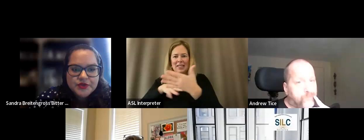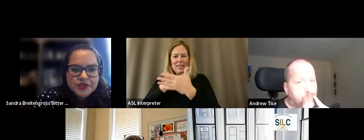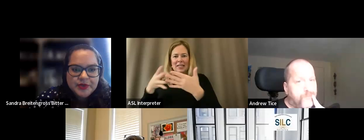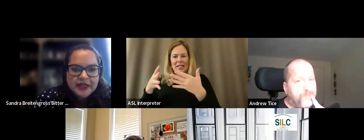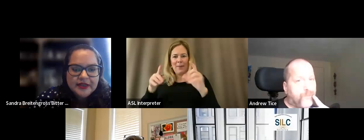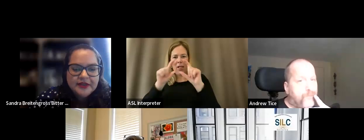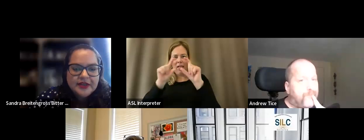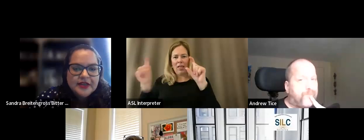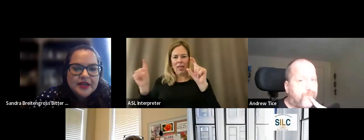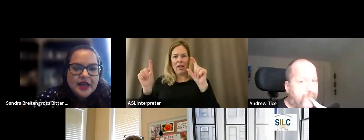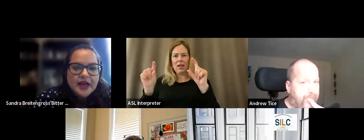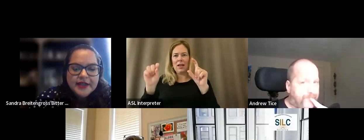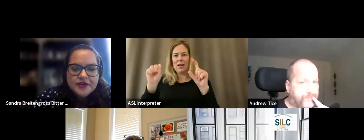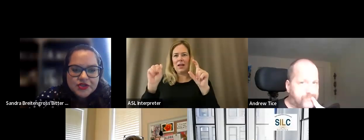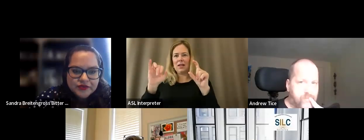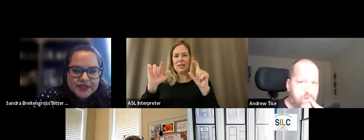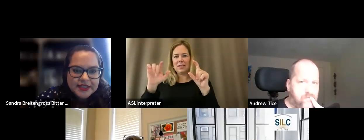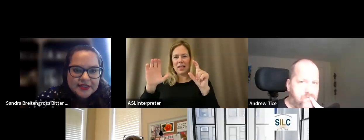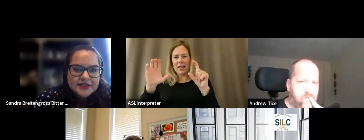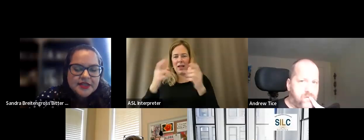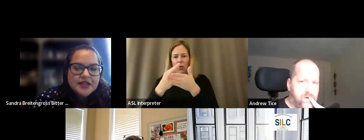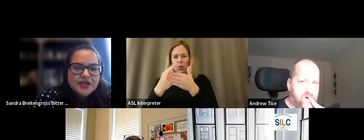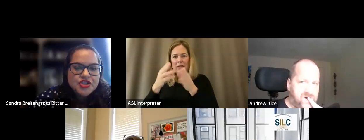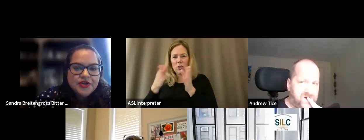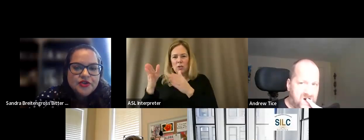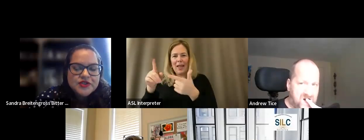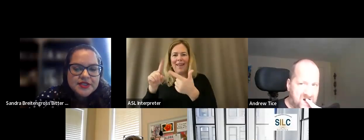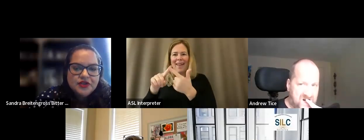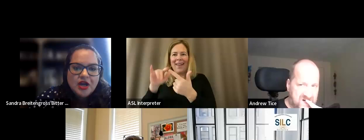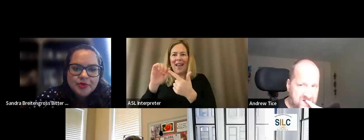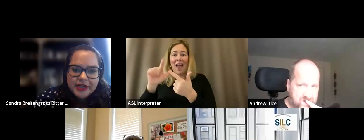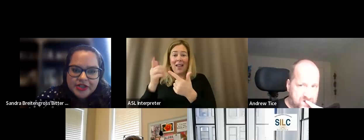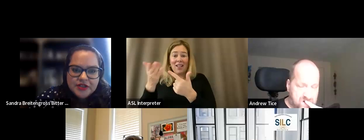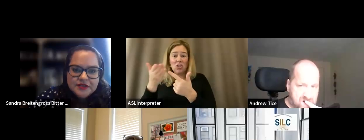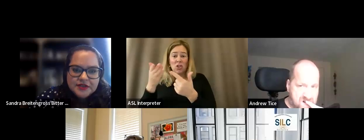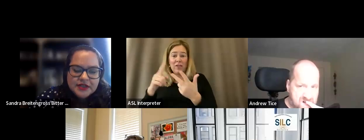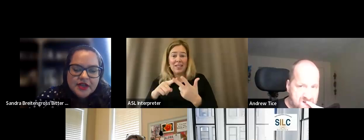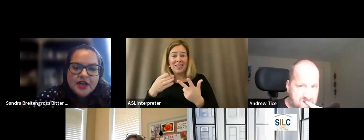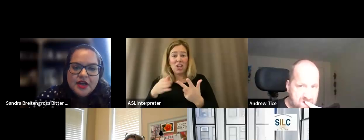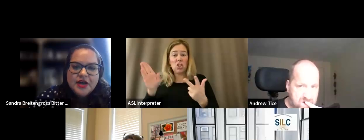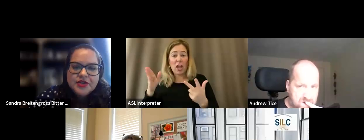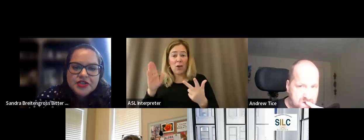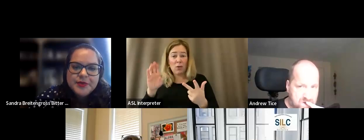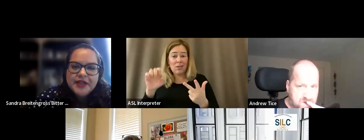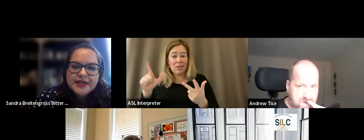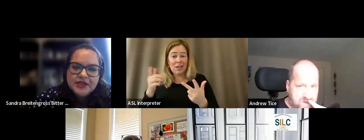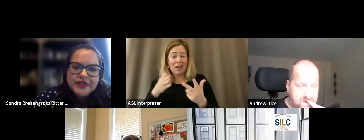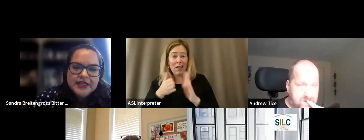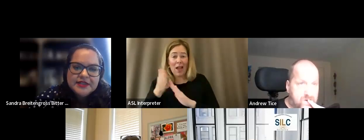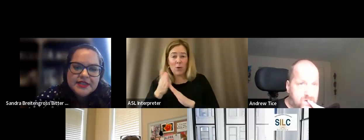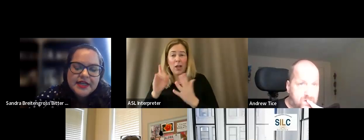Silk resource plan, IL services, general SPIL operations, other